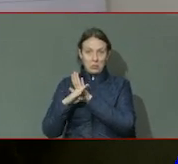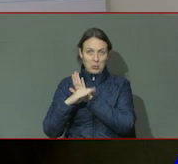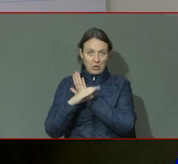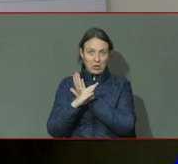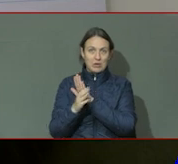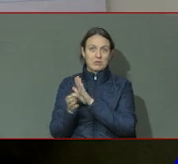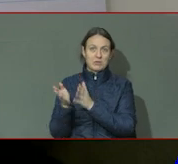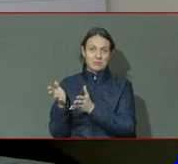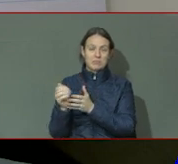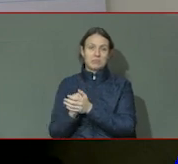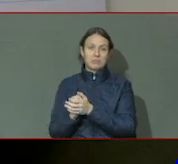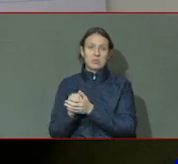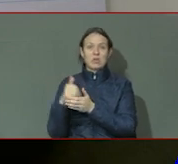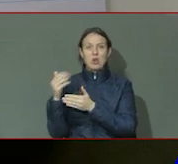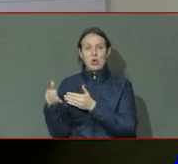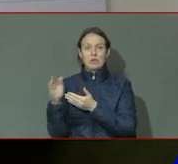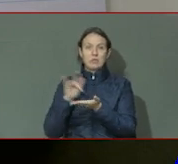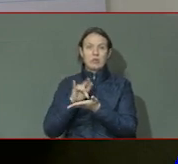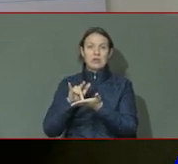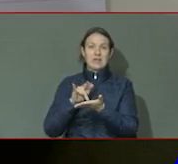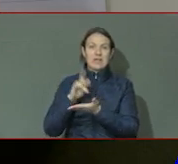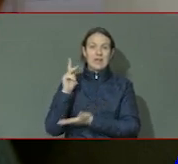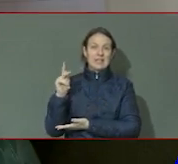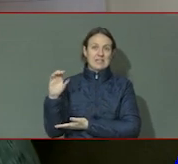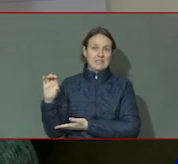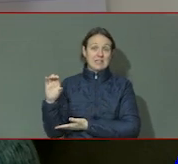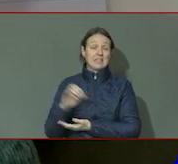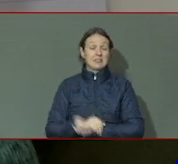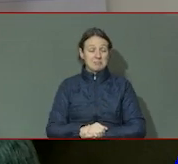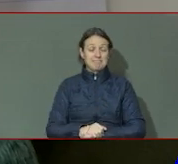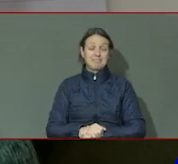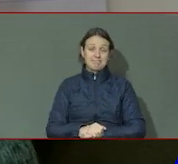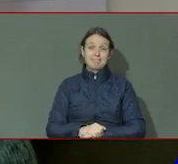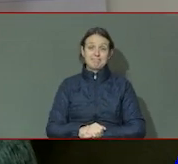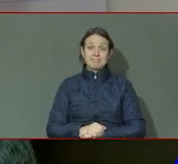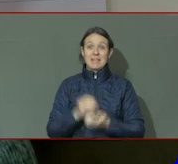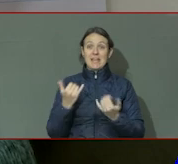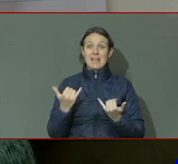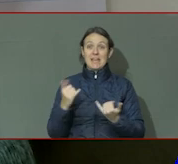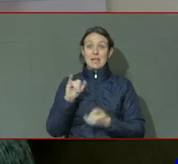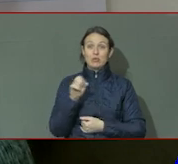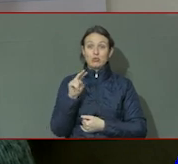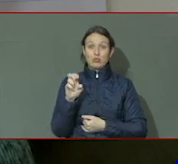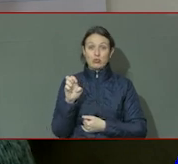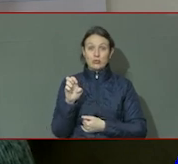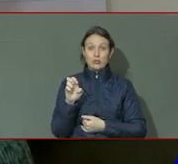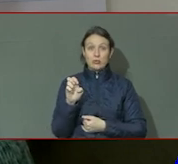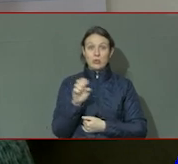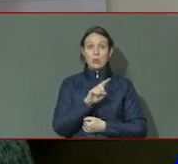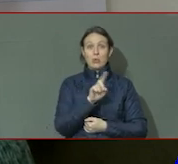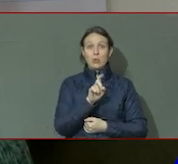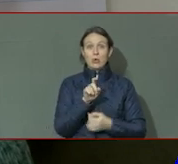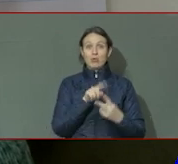there's also calculating Kc. Okay, so now for June, there will be 2 questions